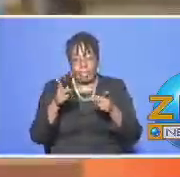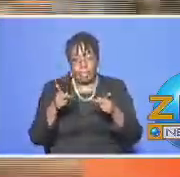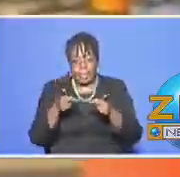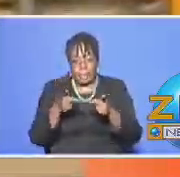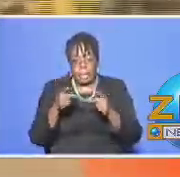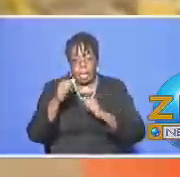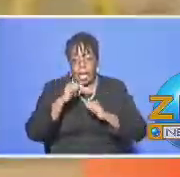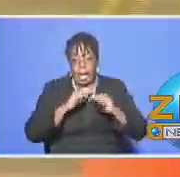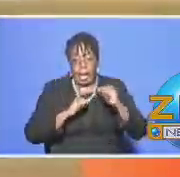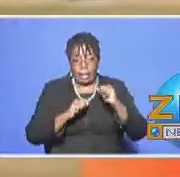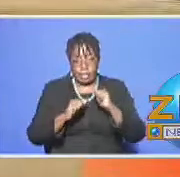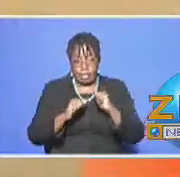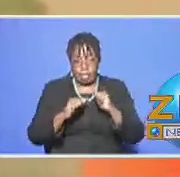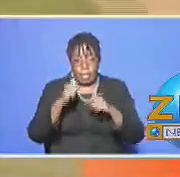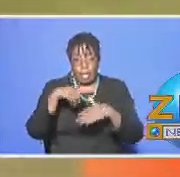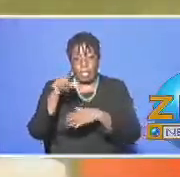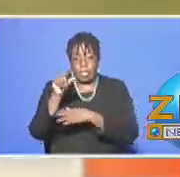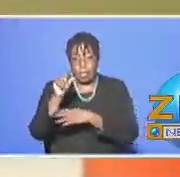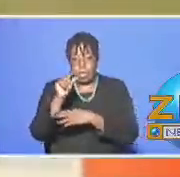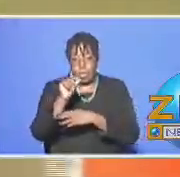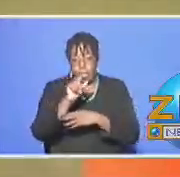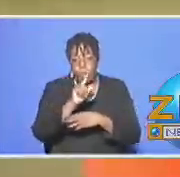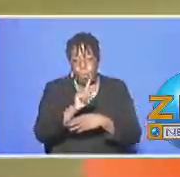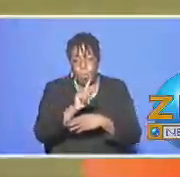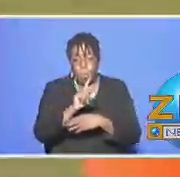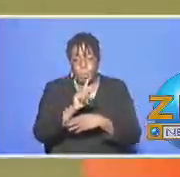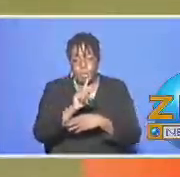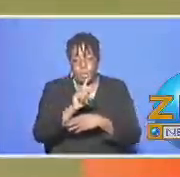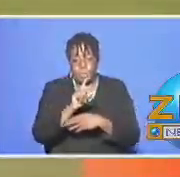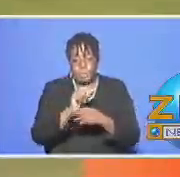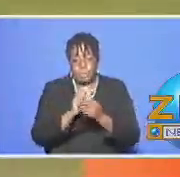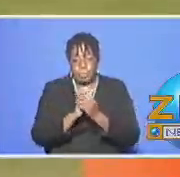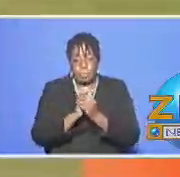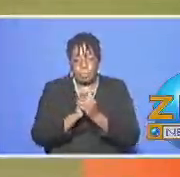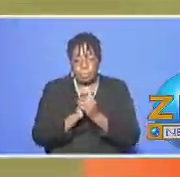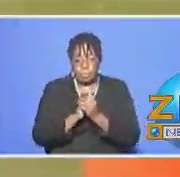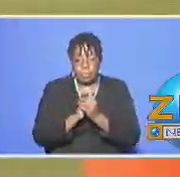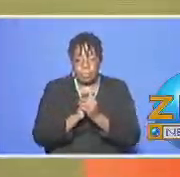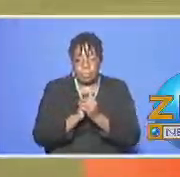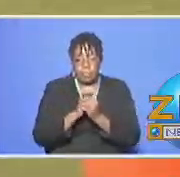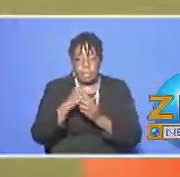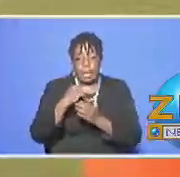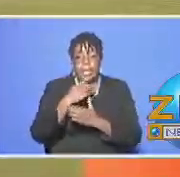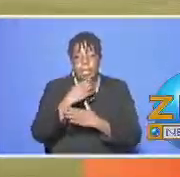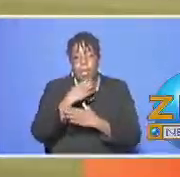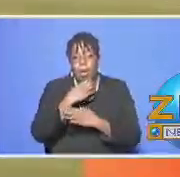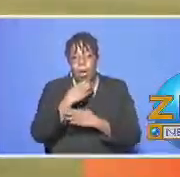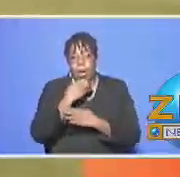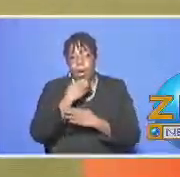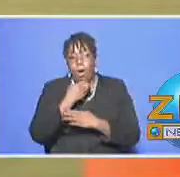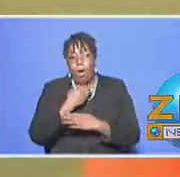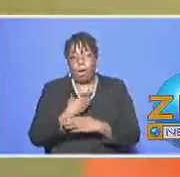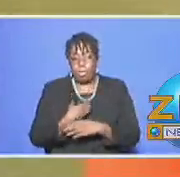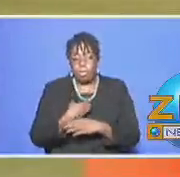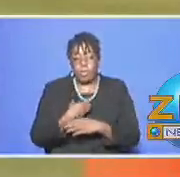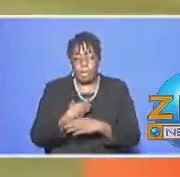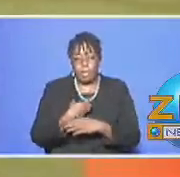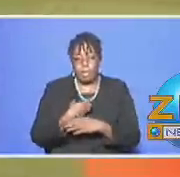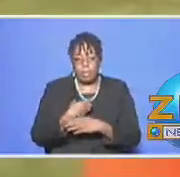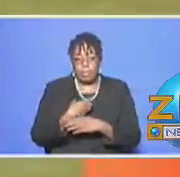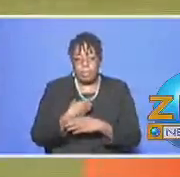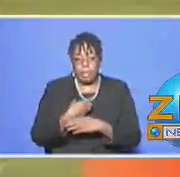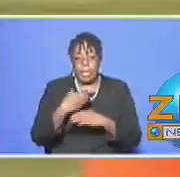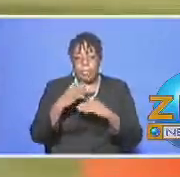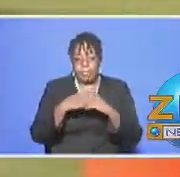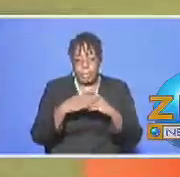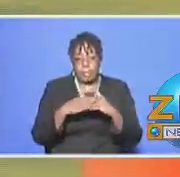action, competing at the 2021 Gulai Istvan Memorial in Hungary on Tuesday. In a highly anticipated matchup billed as the race